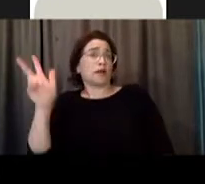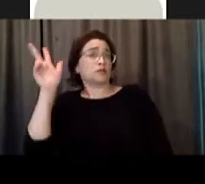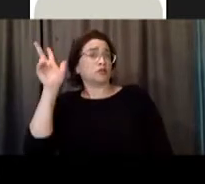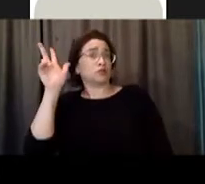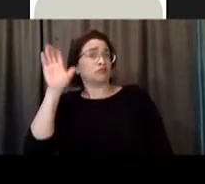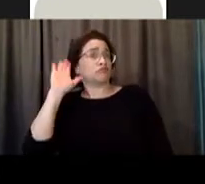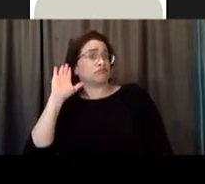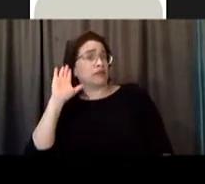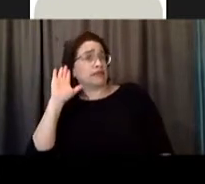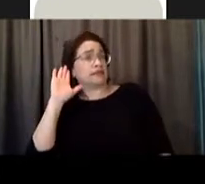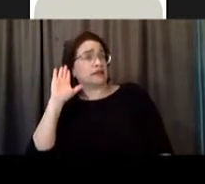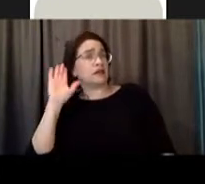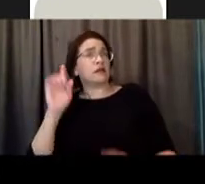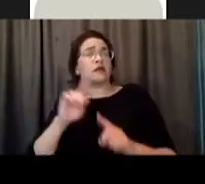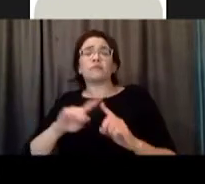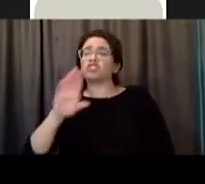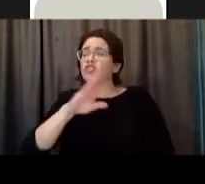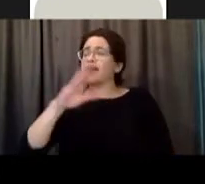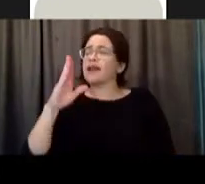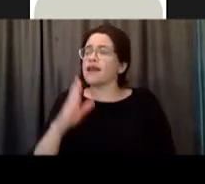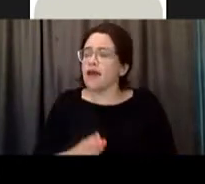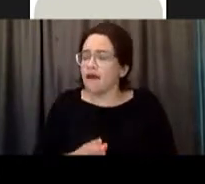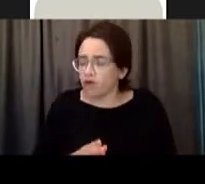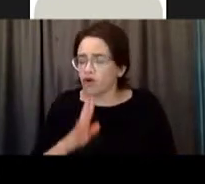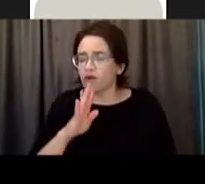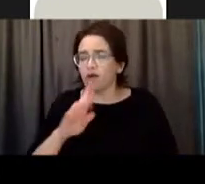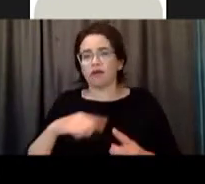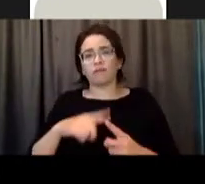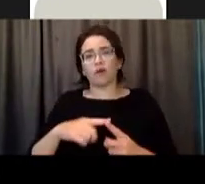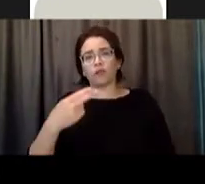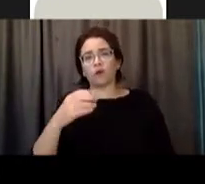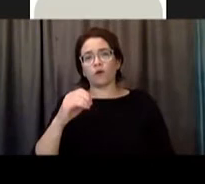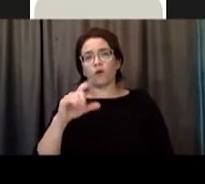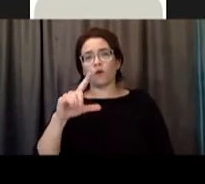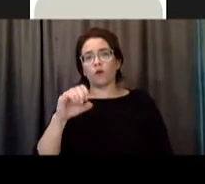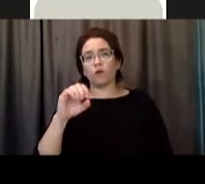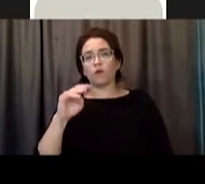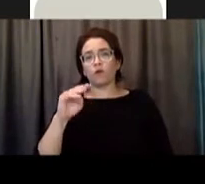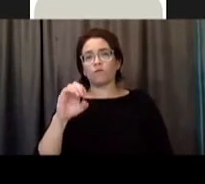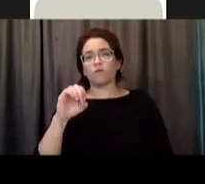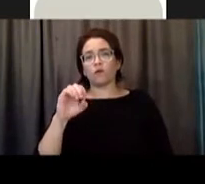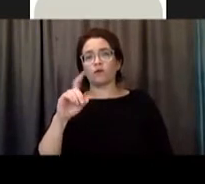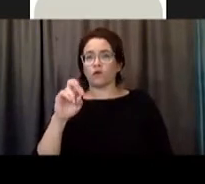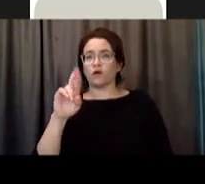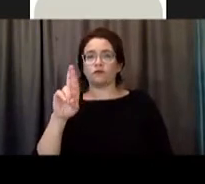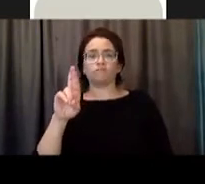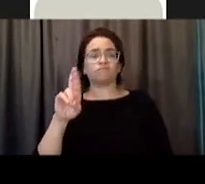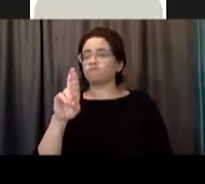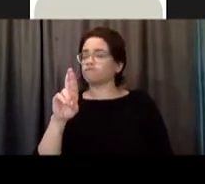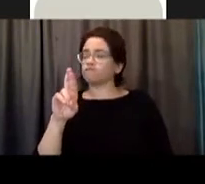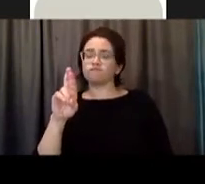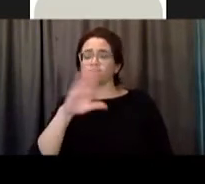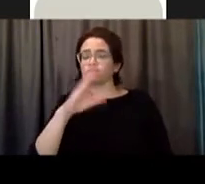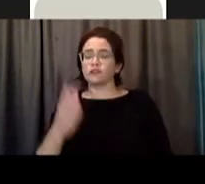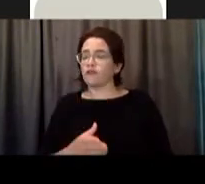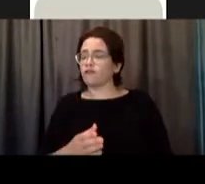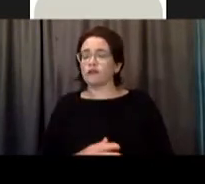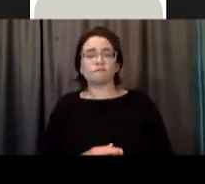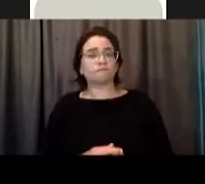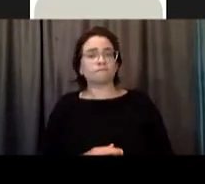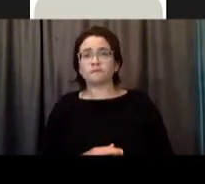never spoke of the Holodomor. She only made few vague references now and then